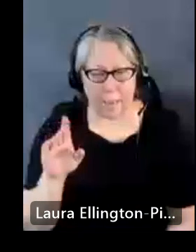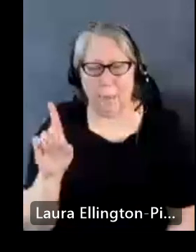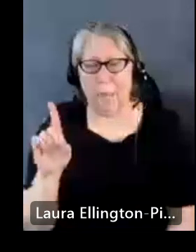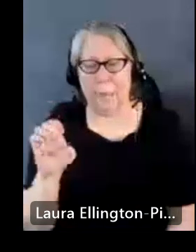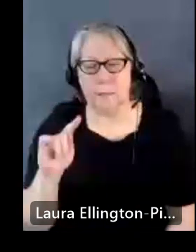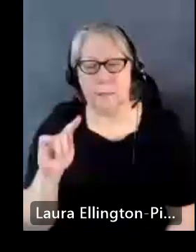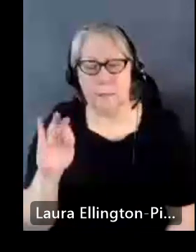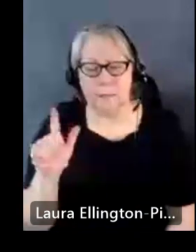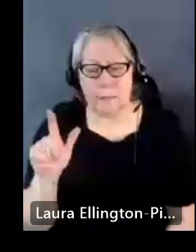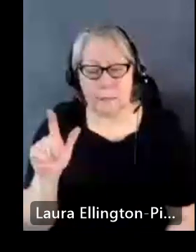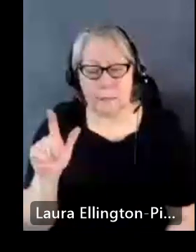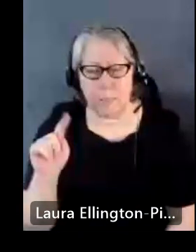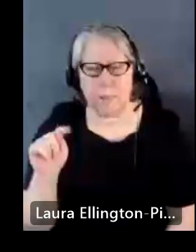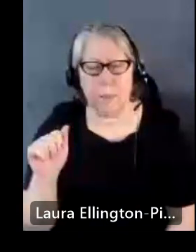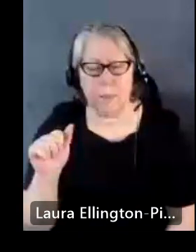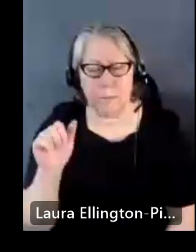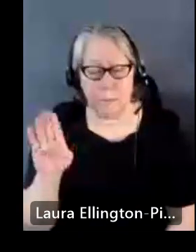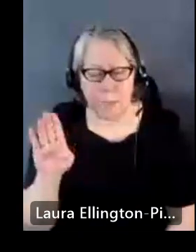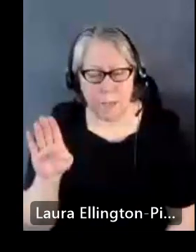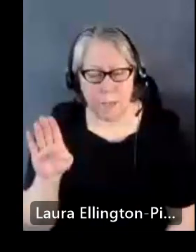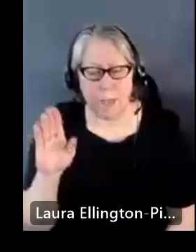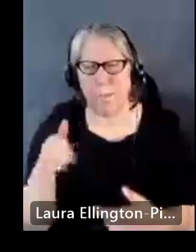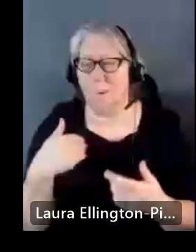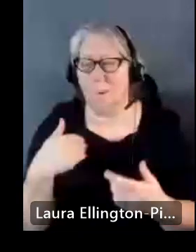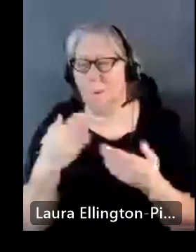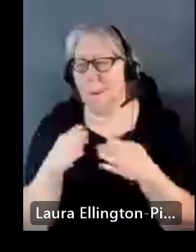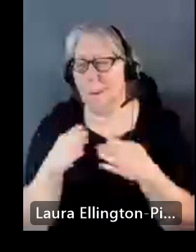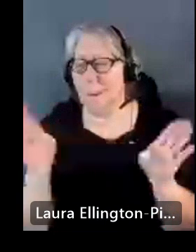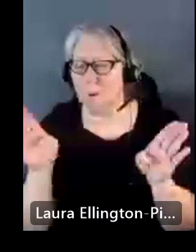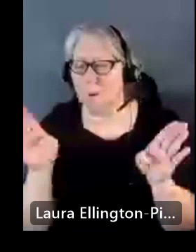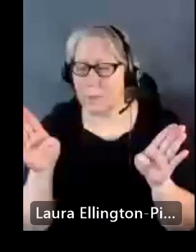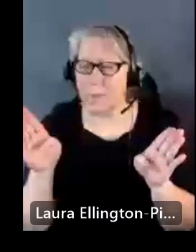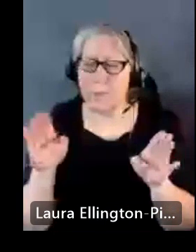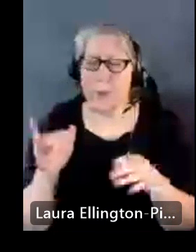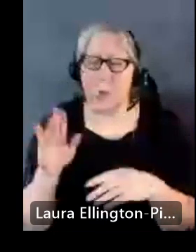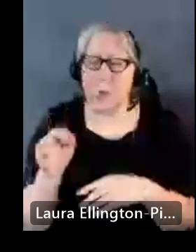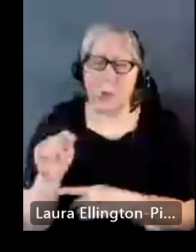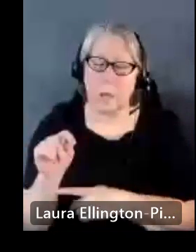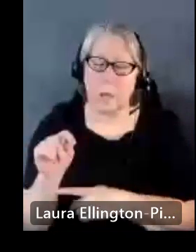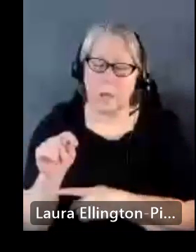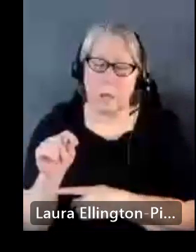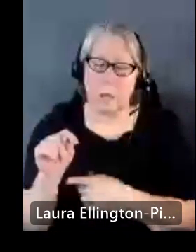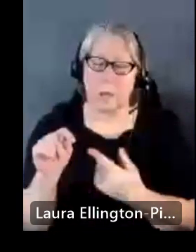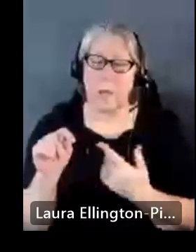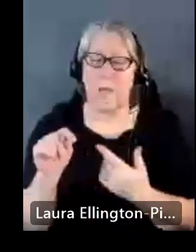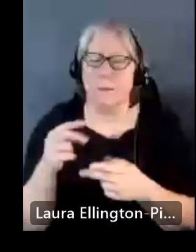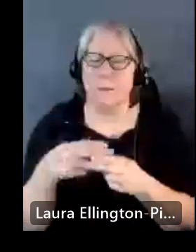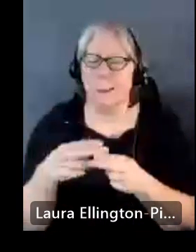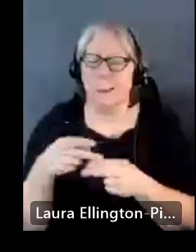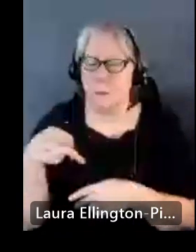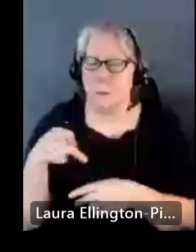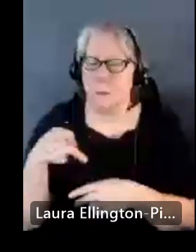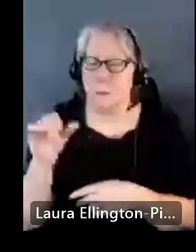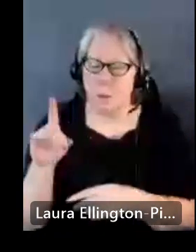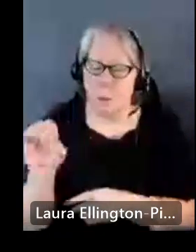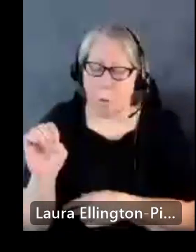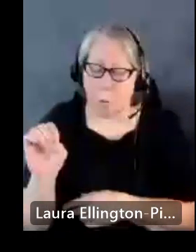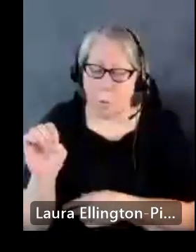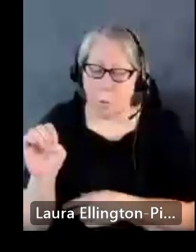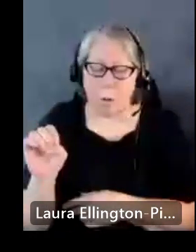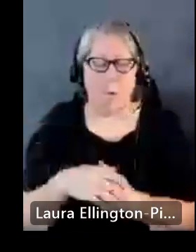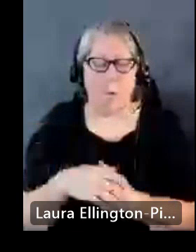general info, like your organizational unit, which is your P code, and the form name. The detail tab, that's where you generally enter